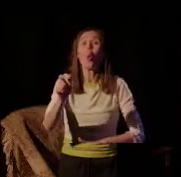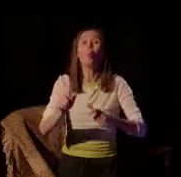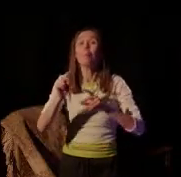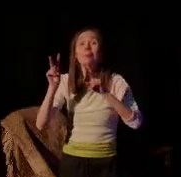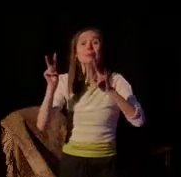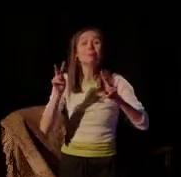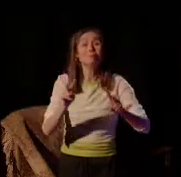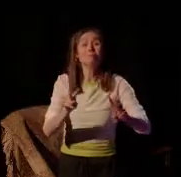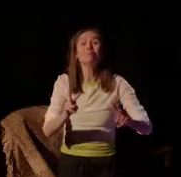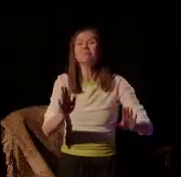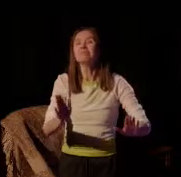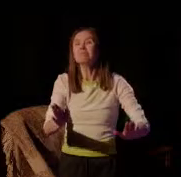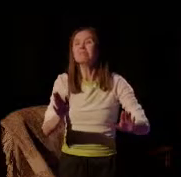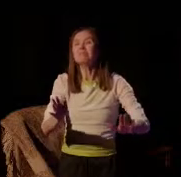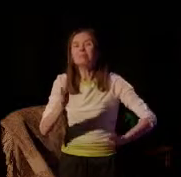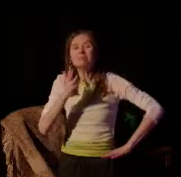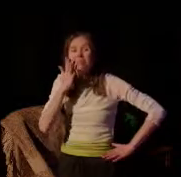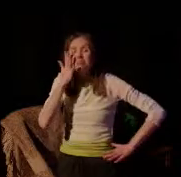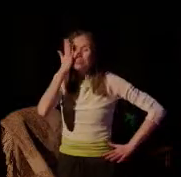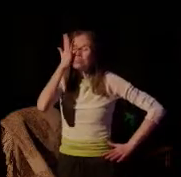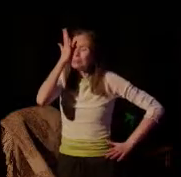wept.